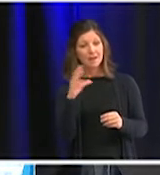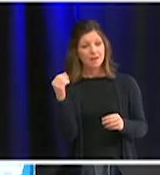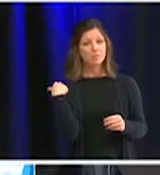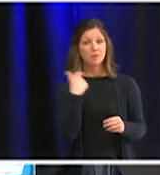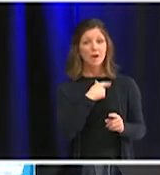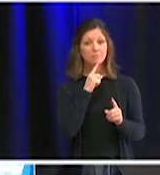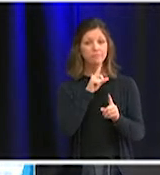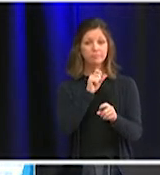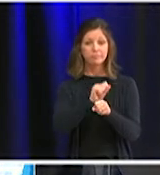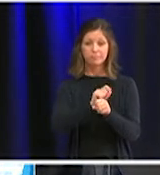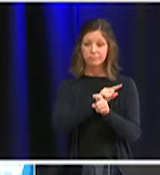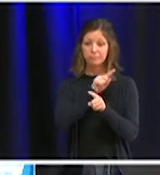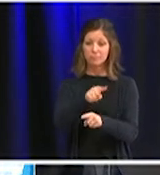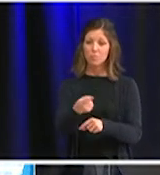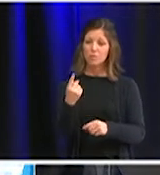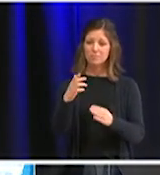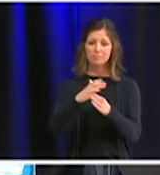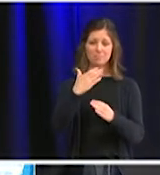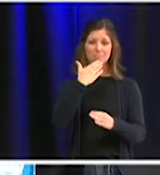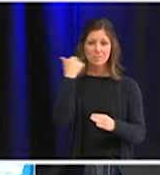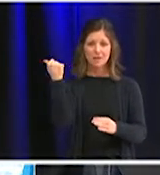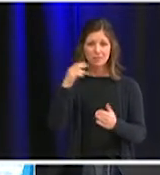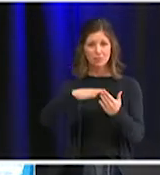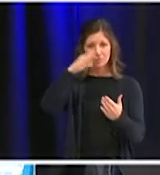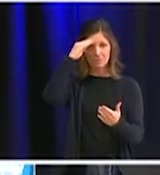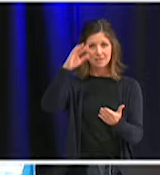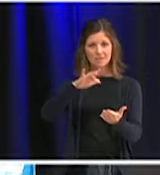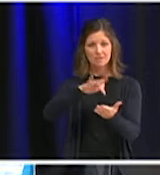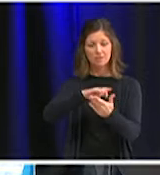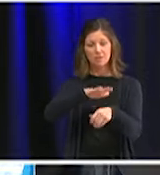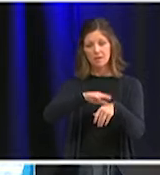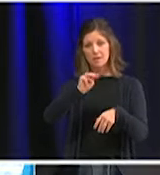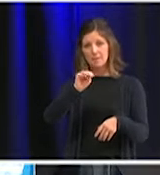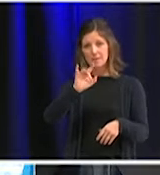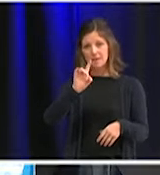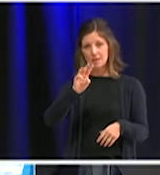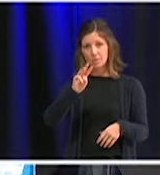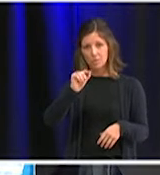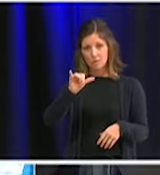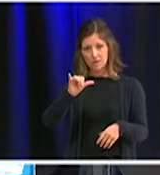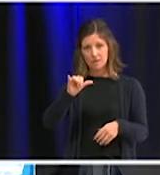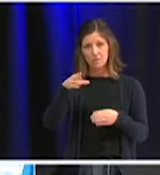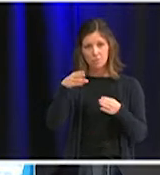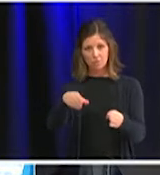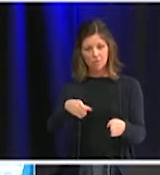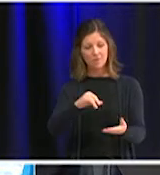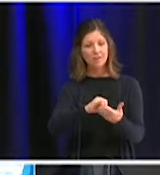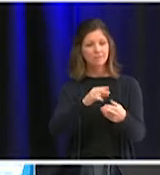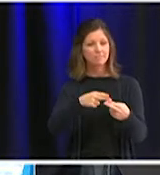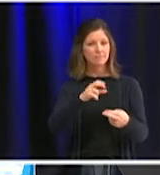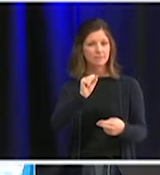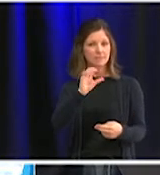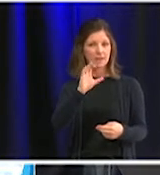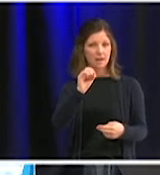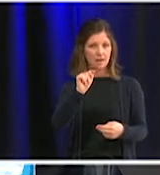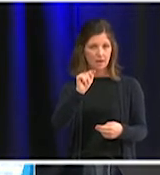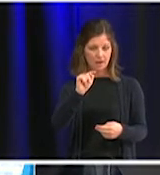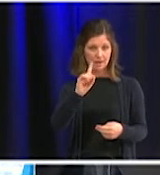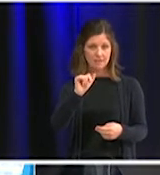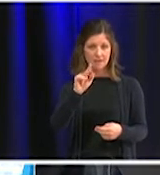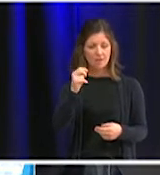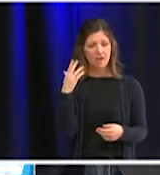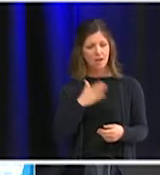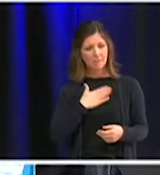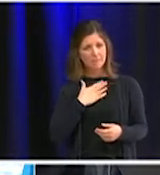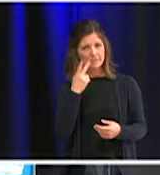best early learning centers in our community on Midway Road, which is Scottsdale. Glad to see it come to our district in South DeKalb and making a